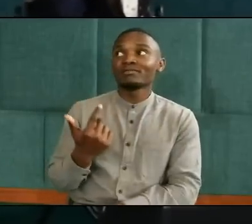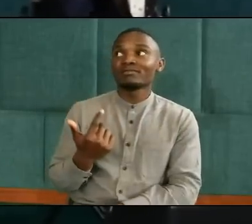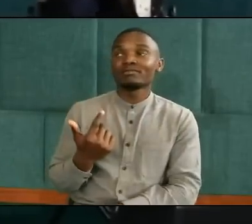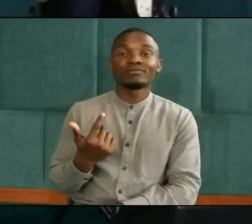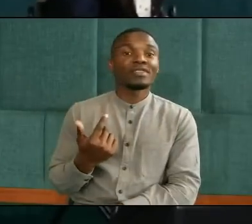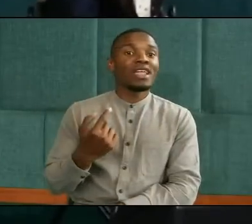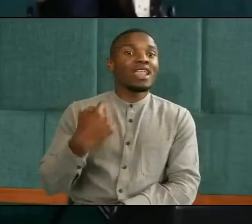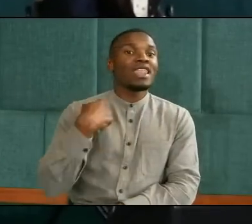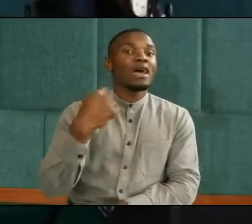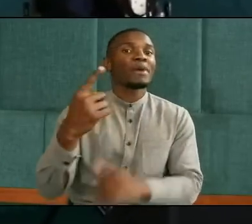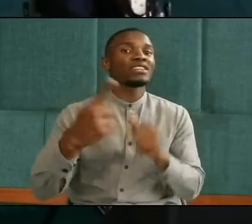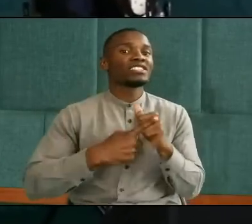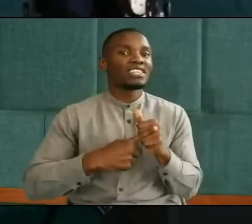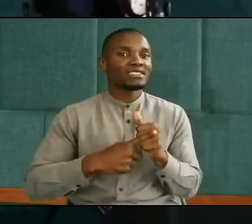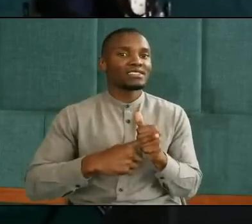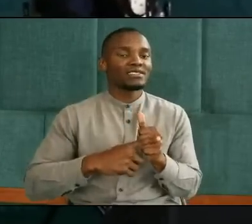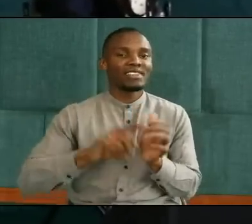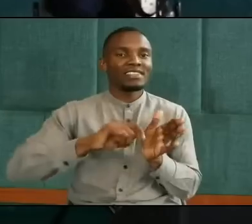seal number 6.